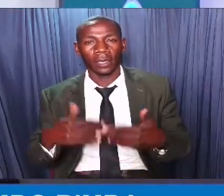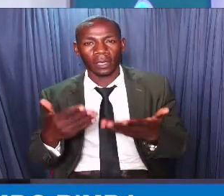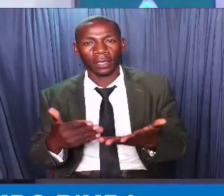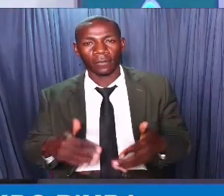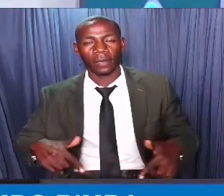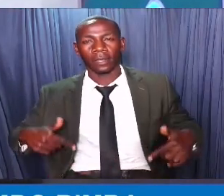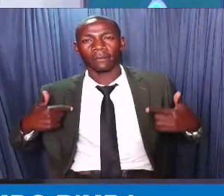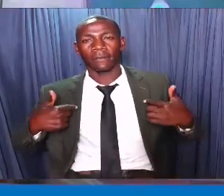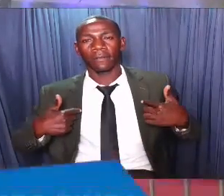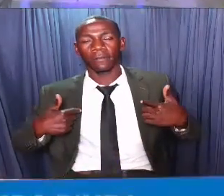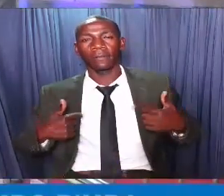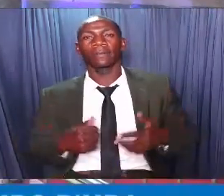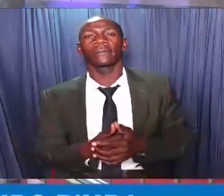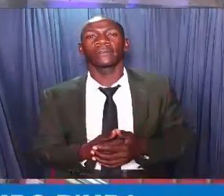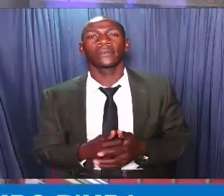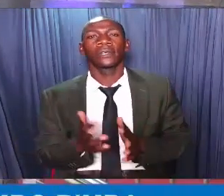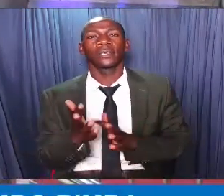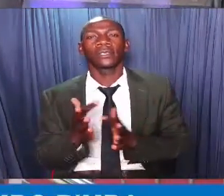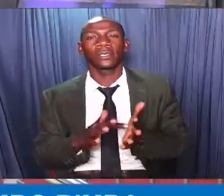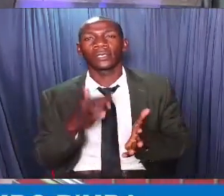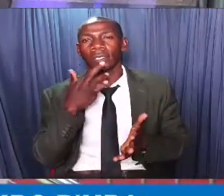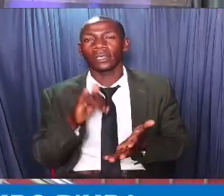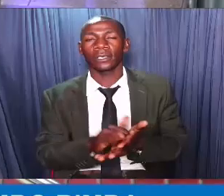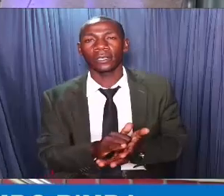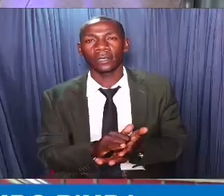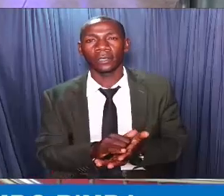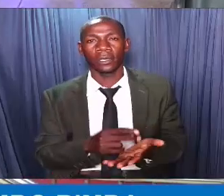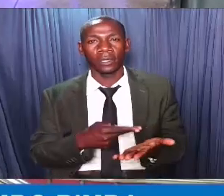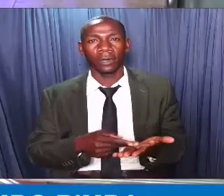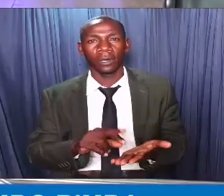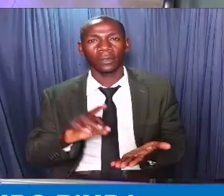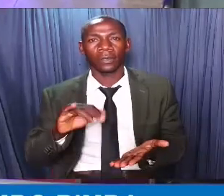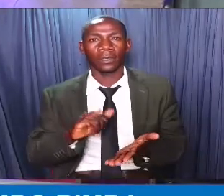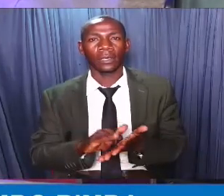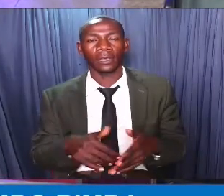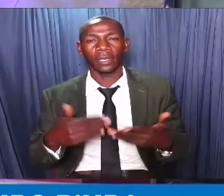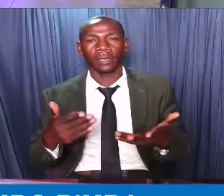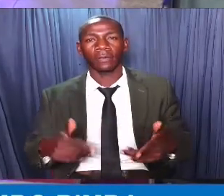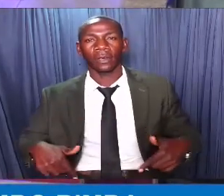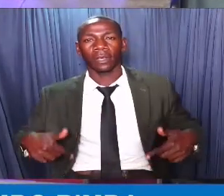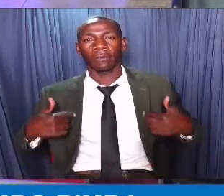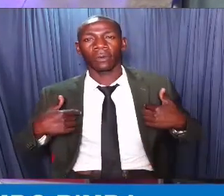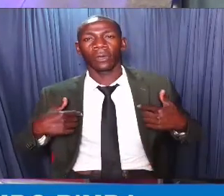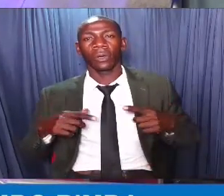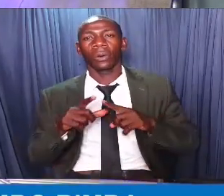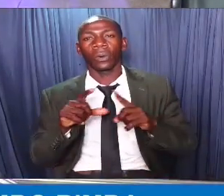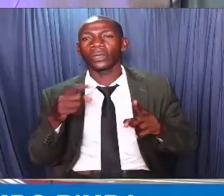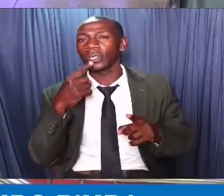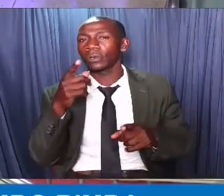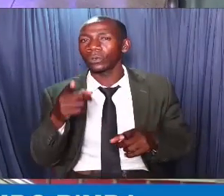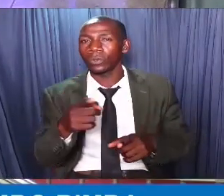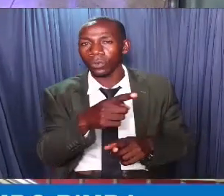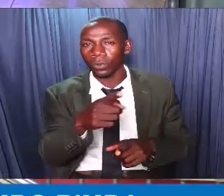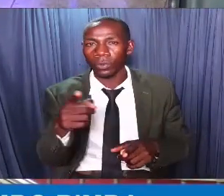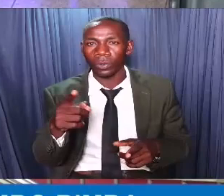spirit that quickeneth. Yesu akasema. Jesus said. Roho ndio itiayo uzima. It is the spirit that quickeneth. Maneno niwaambiayo. The words I tell